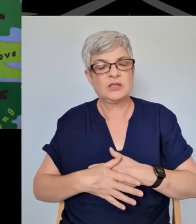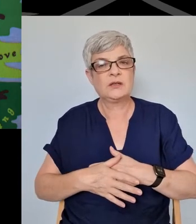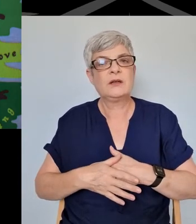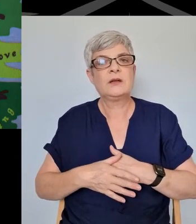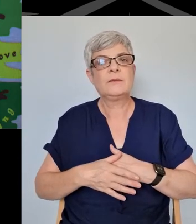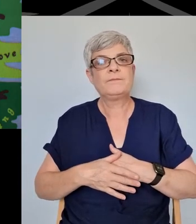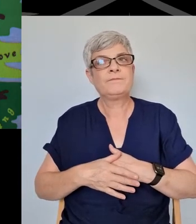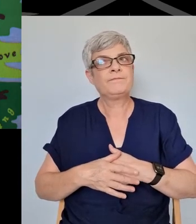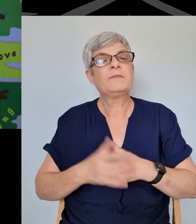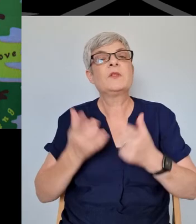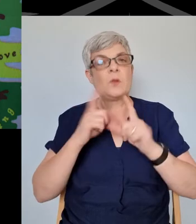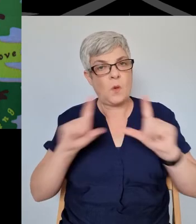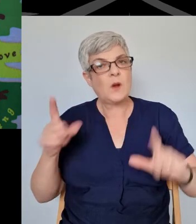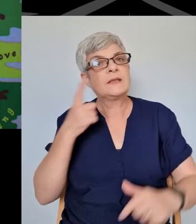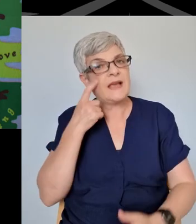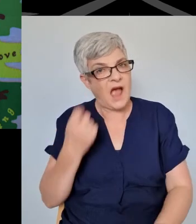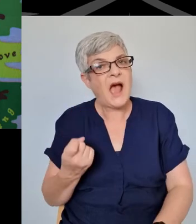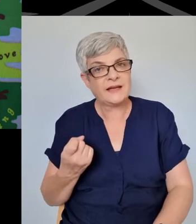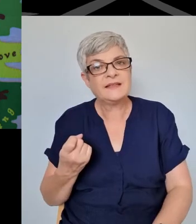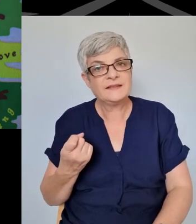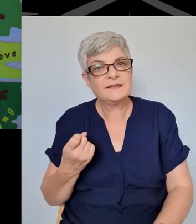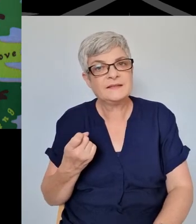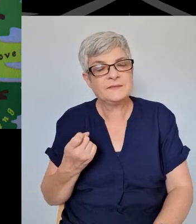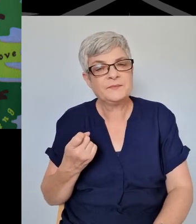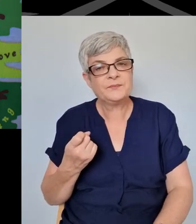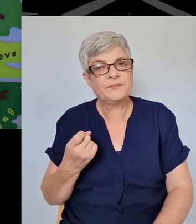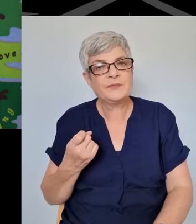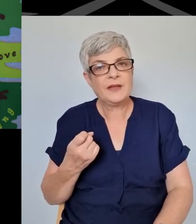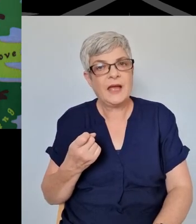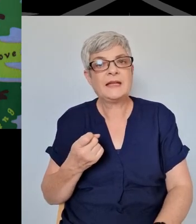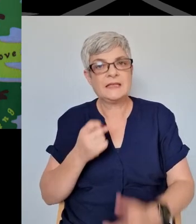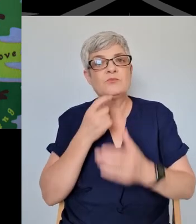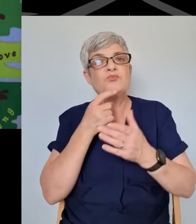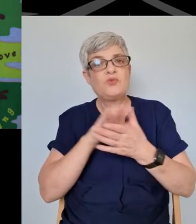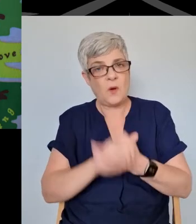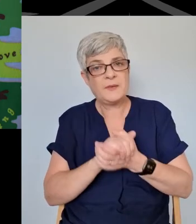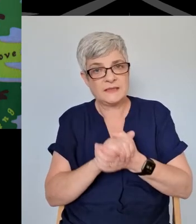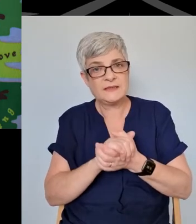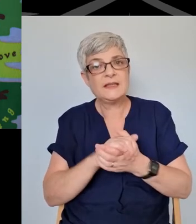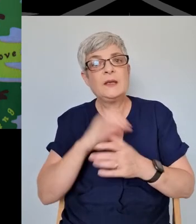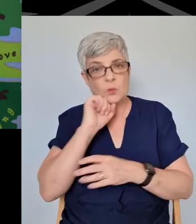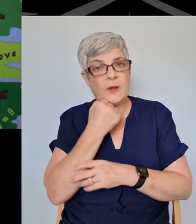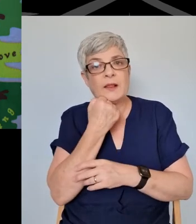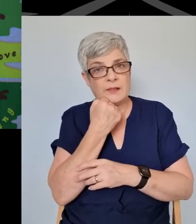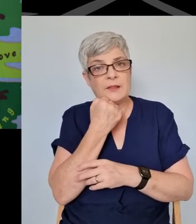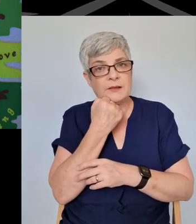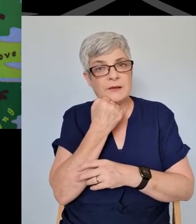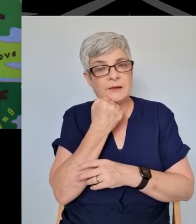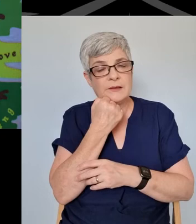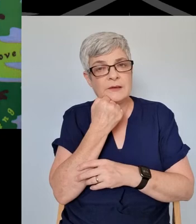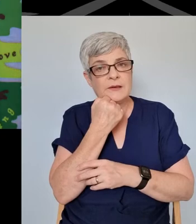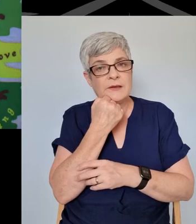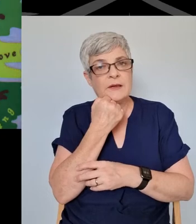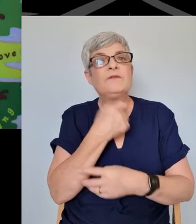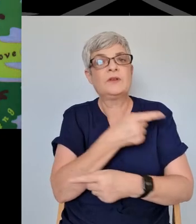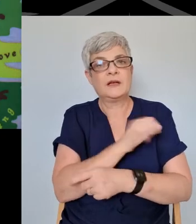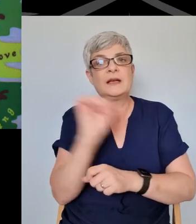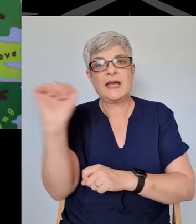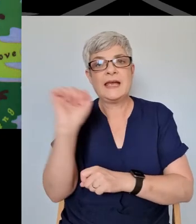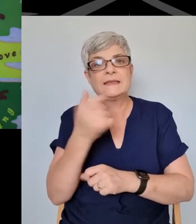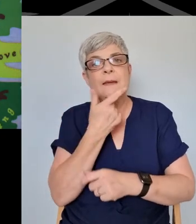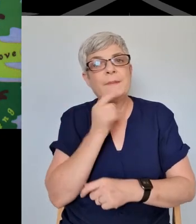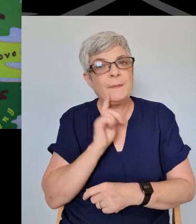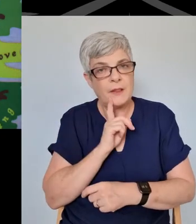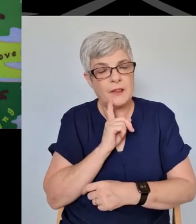That's not beyond the Lord. And he's promised to do that to and for his people.